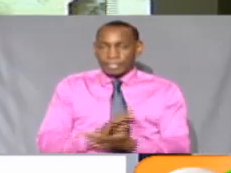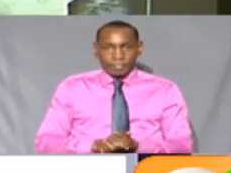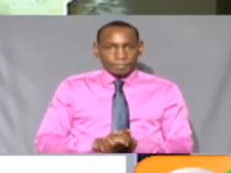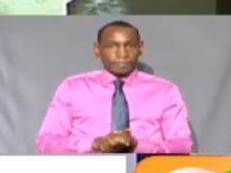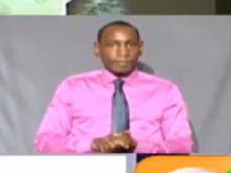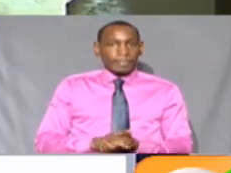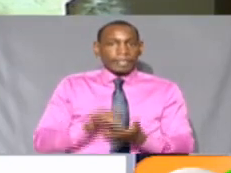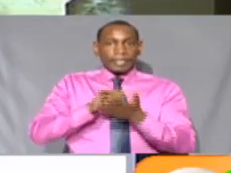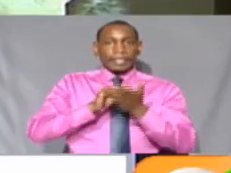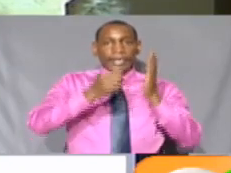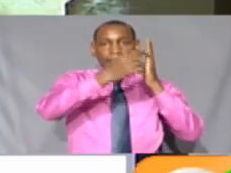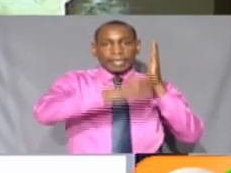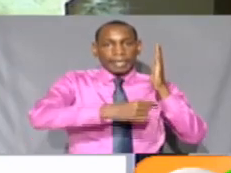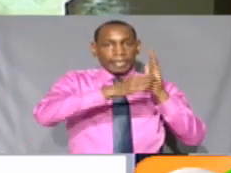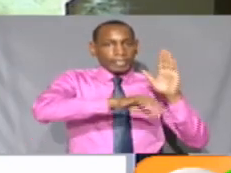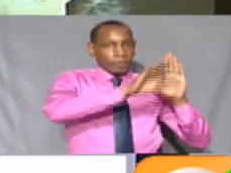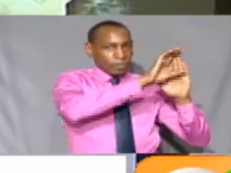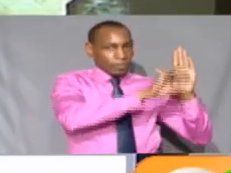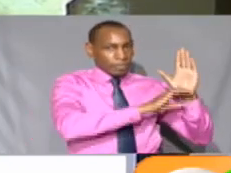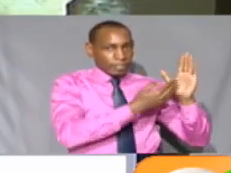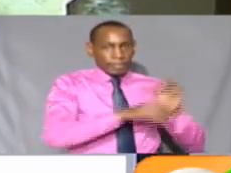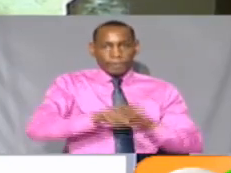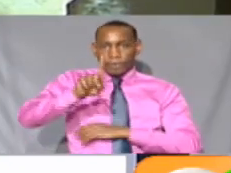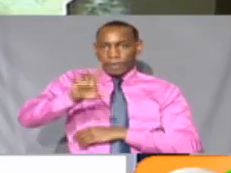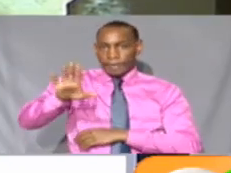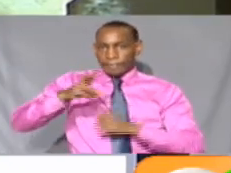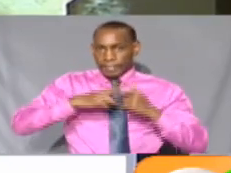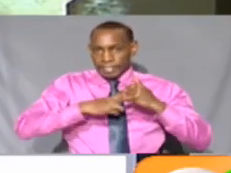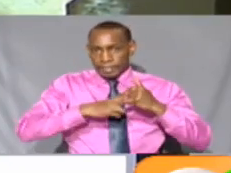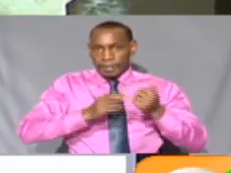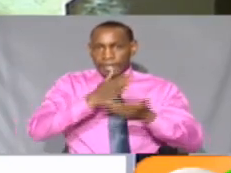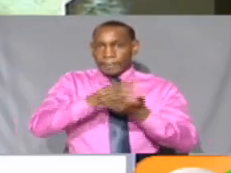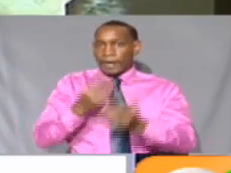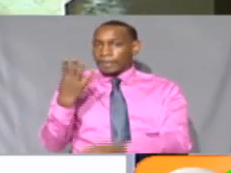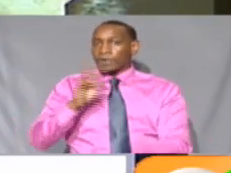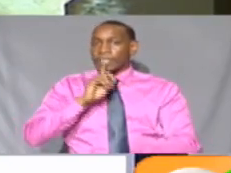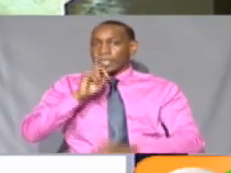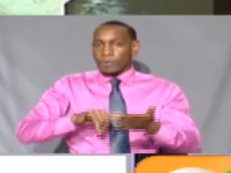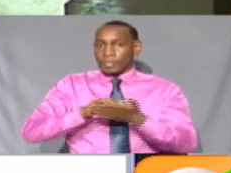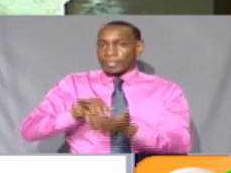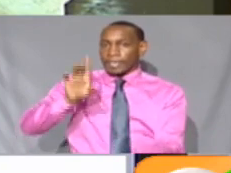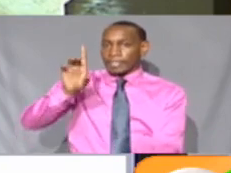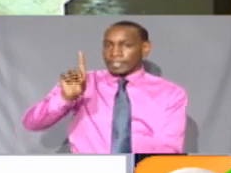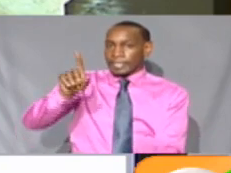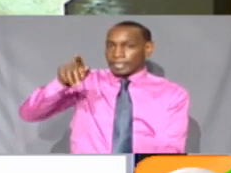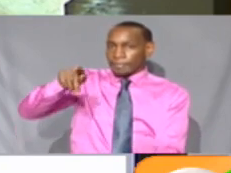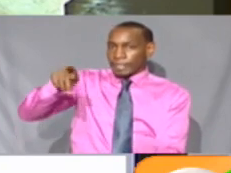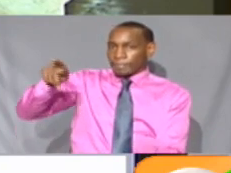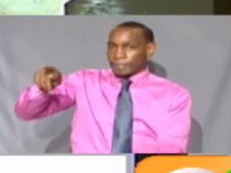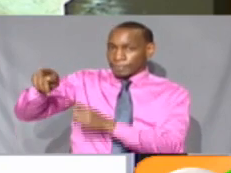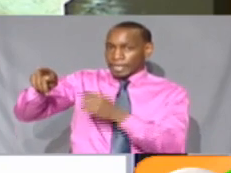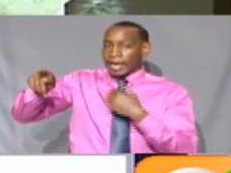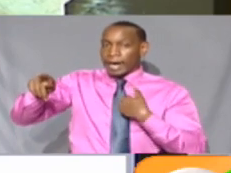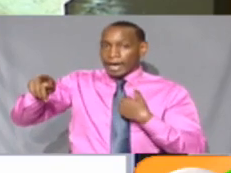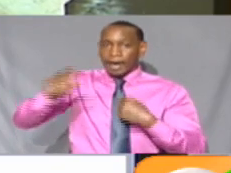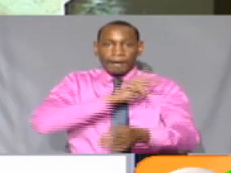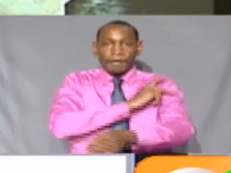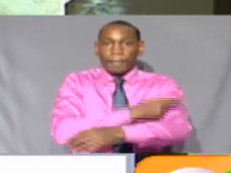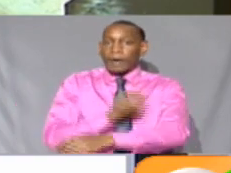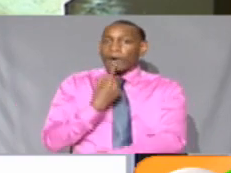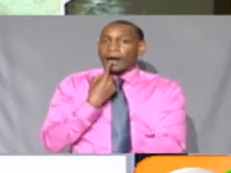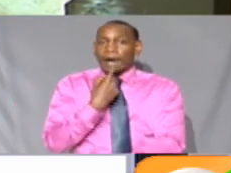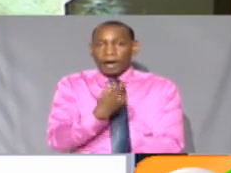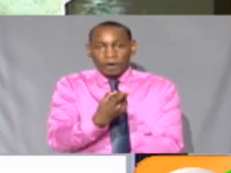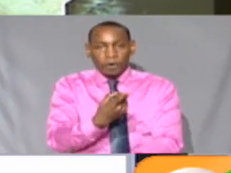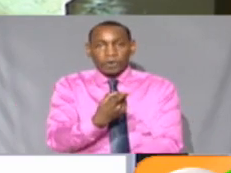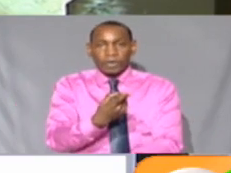Now, that article of the Constitution, 157, Part 4, says the Director of Prosecutions shall have the power to direct